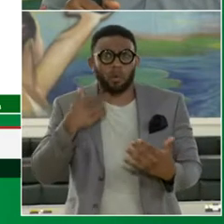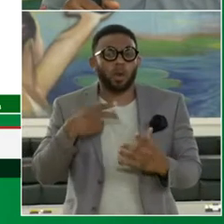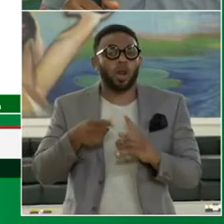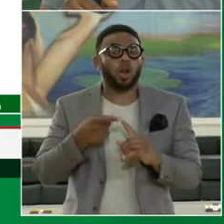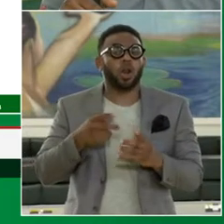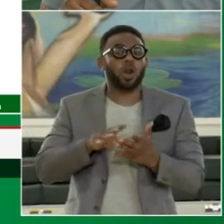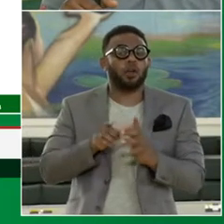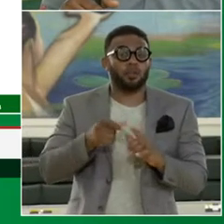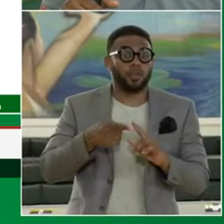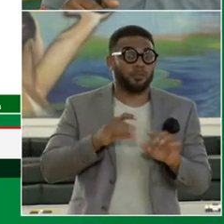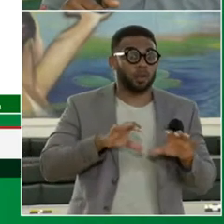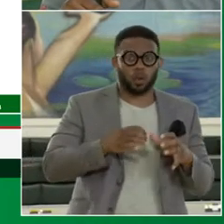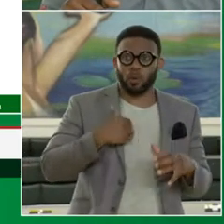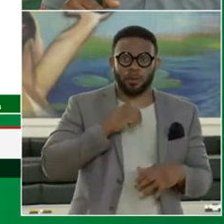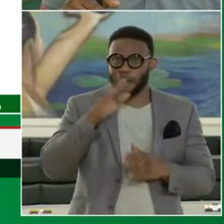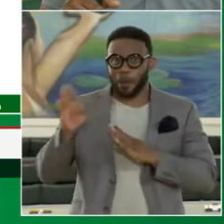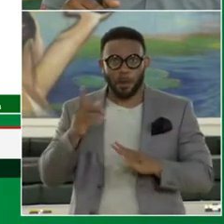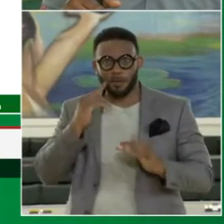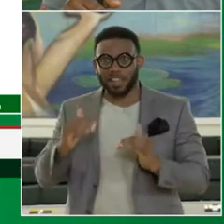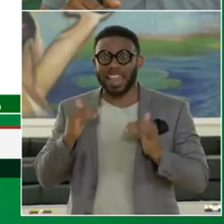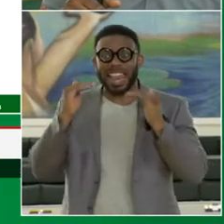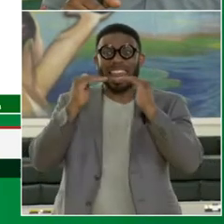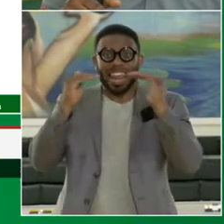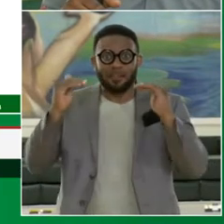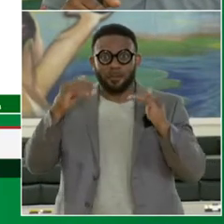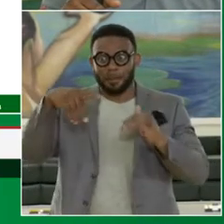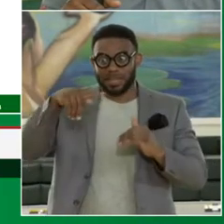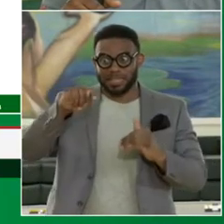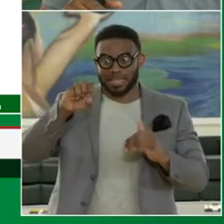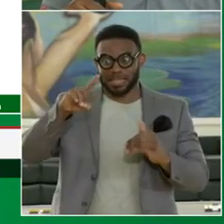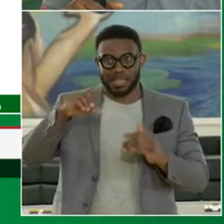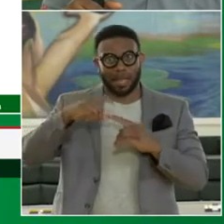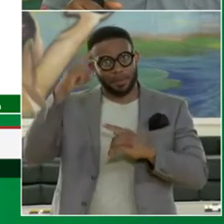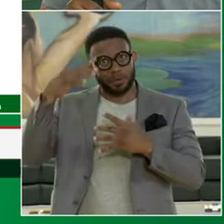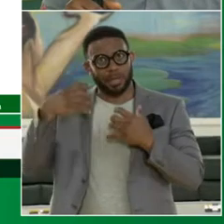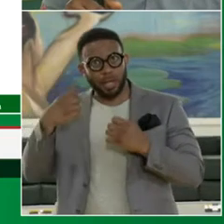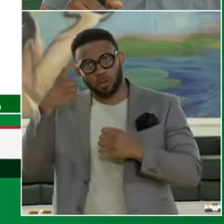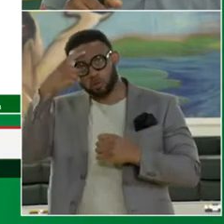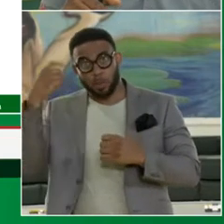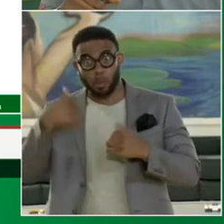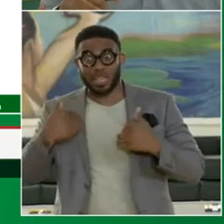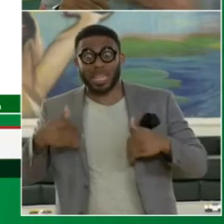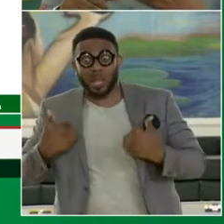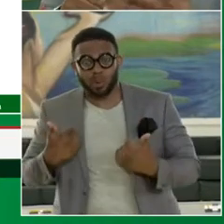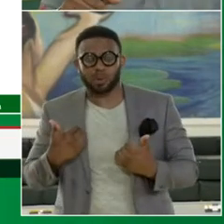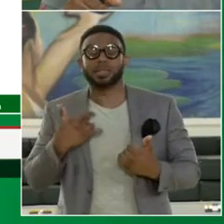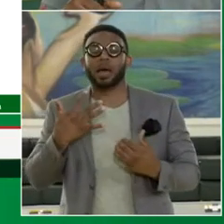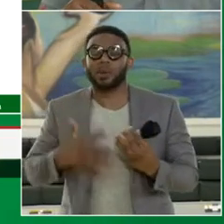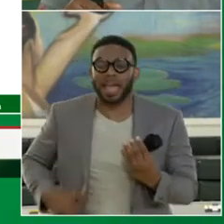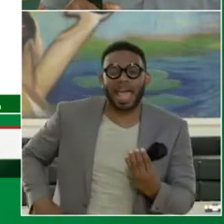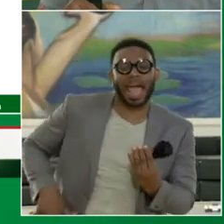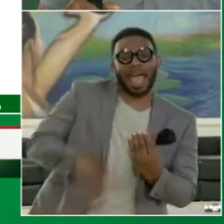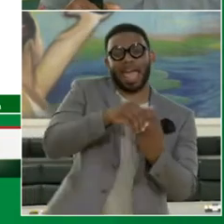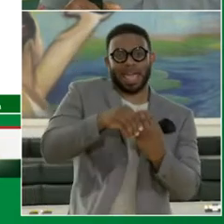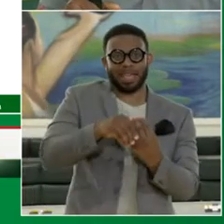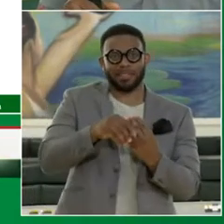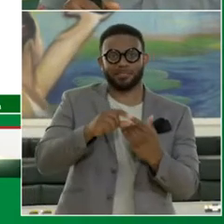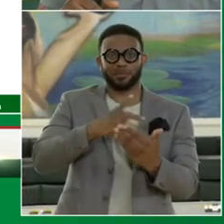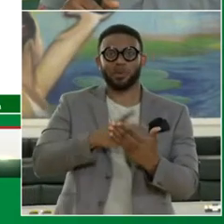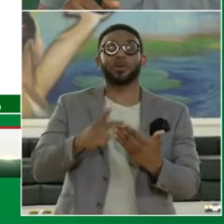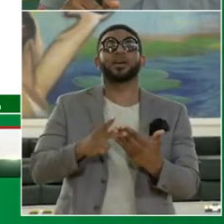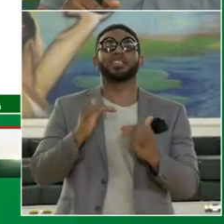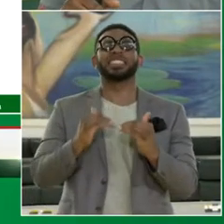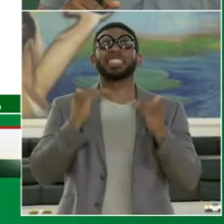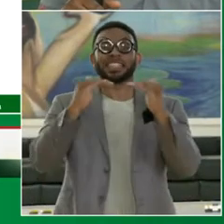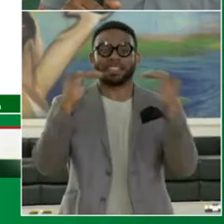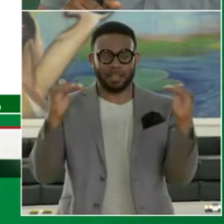is that we was not prepared for the level of PTSD and mental health and trauma issues. So now we're taking that